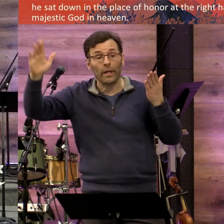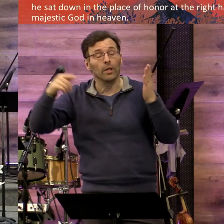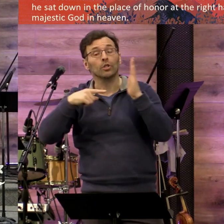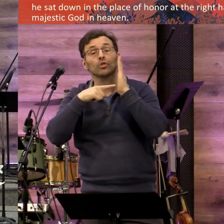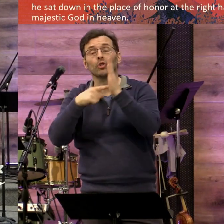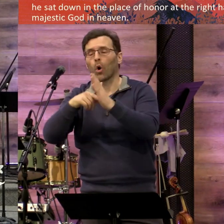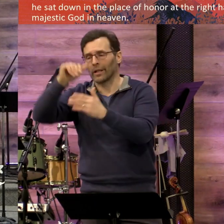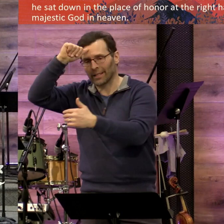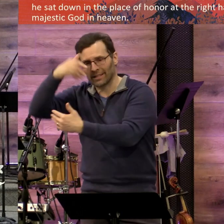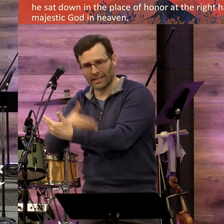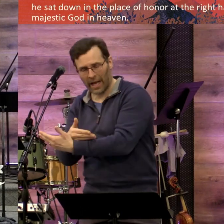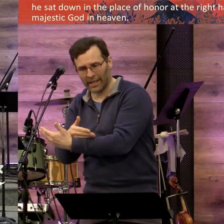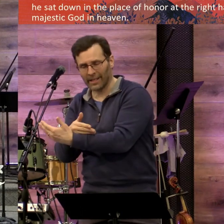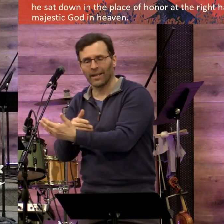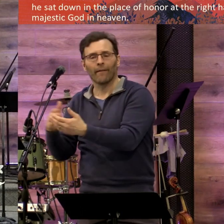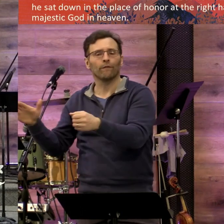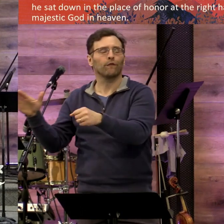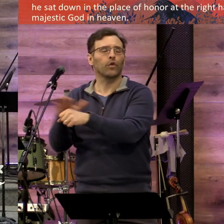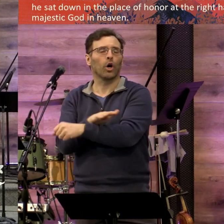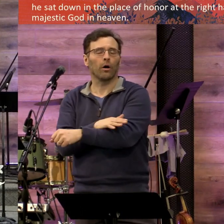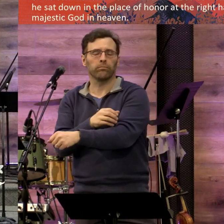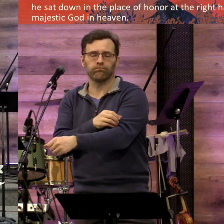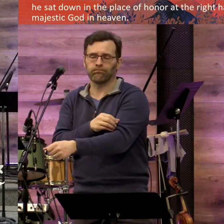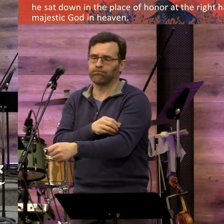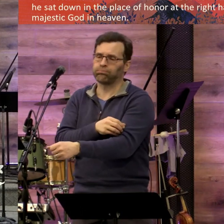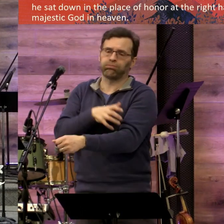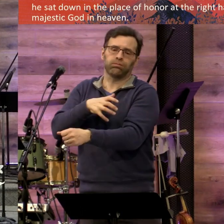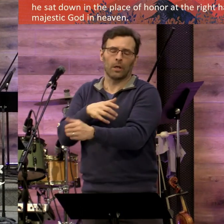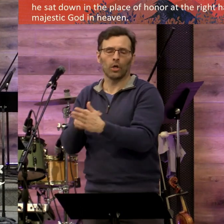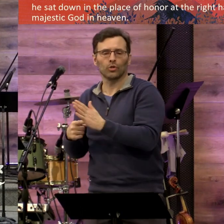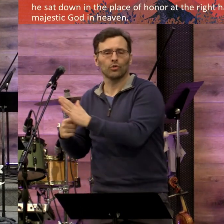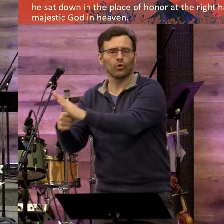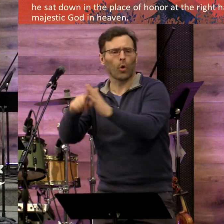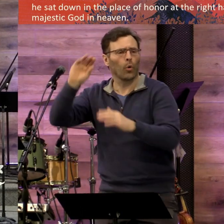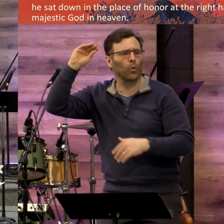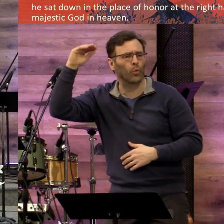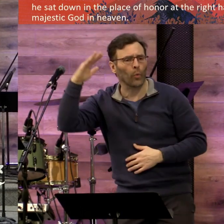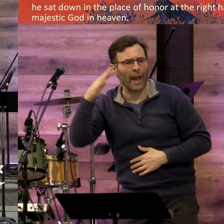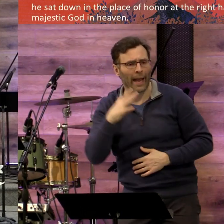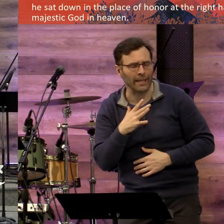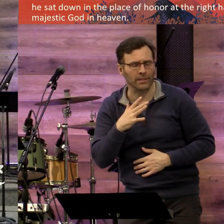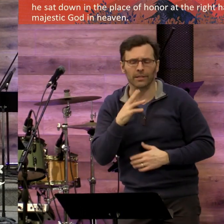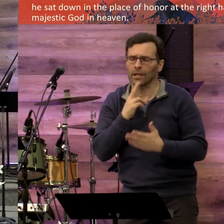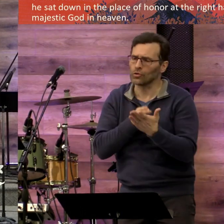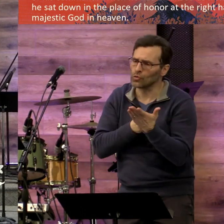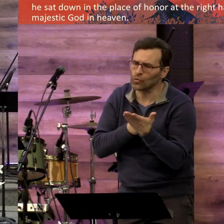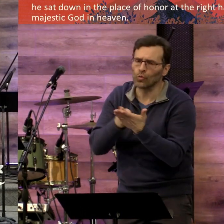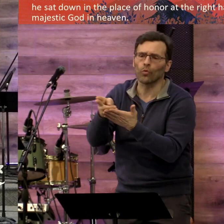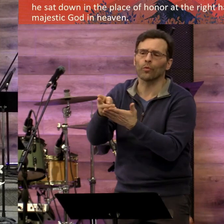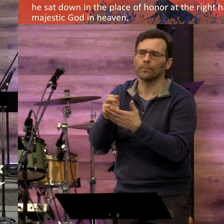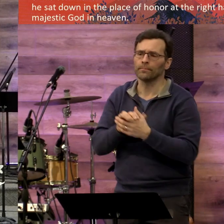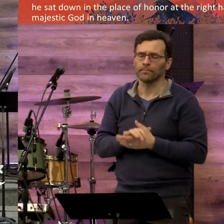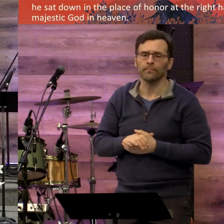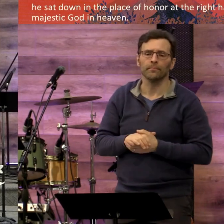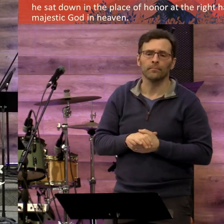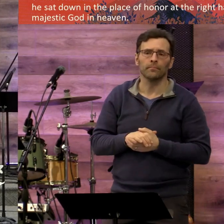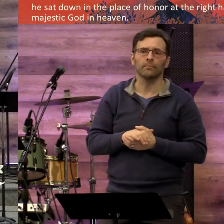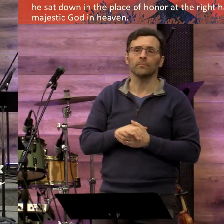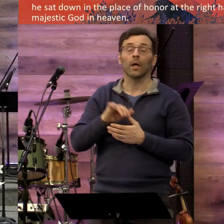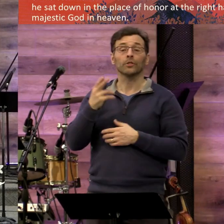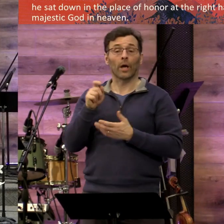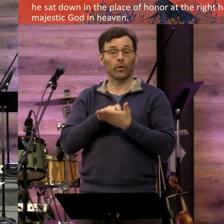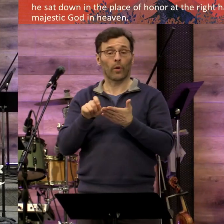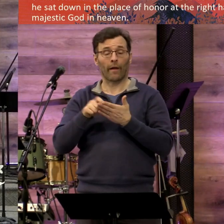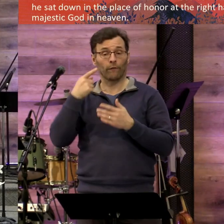in the Son by being the full embodiment of grace and truth. John writes, "For